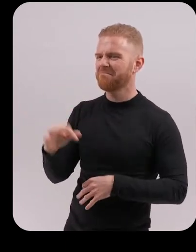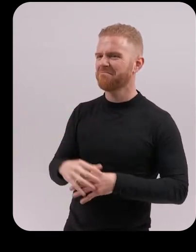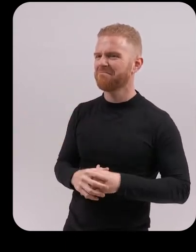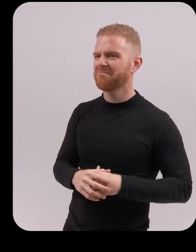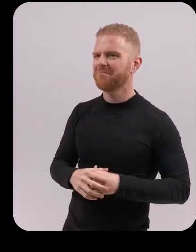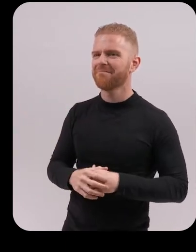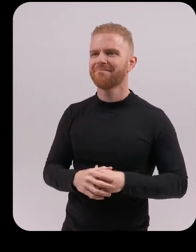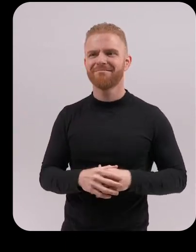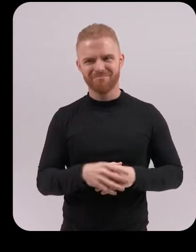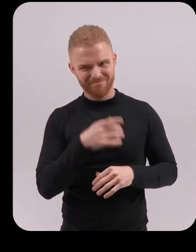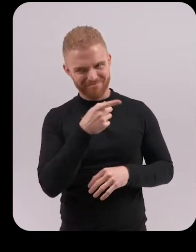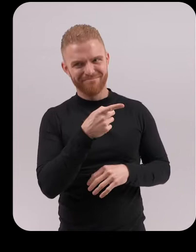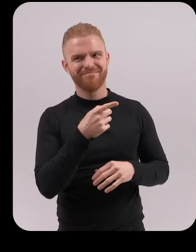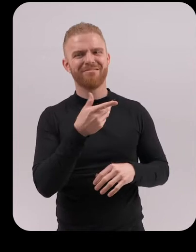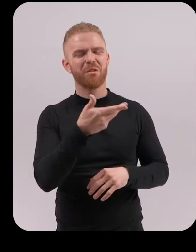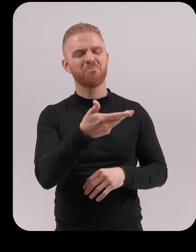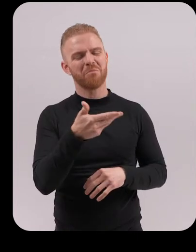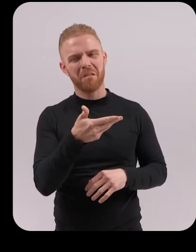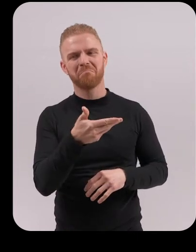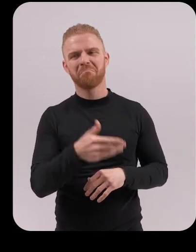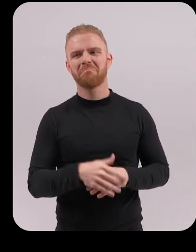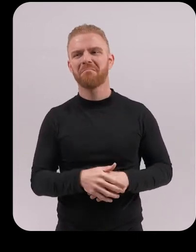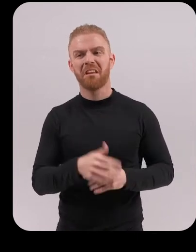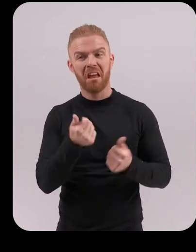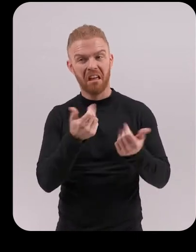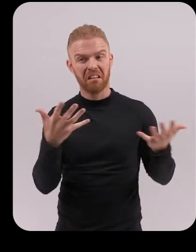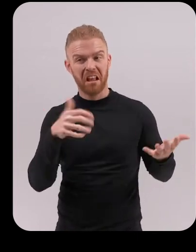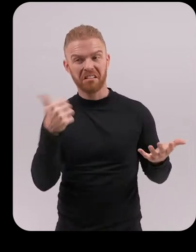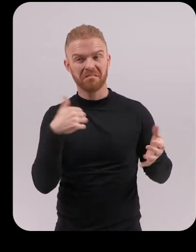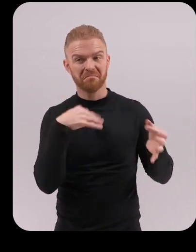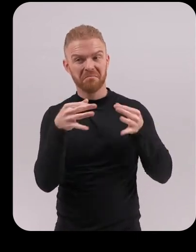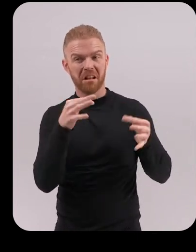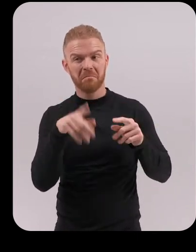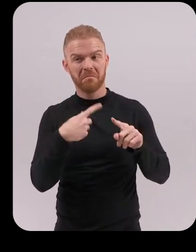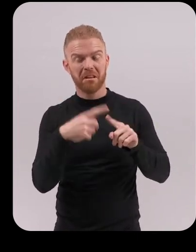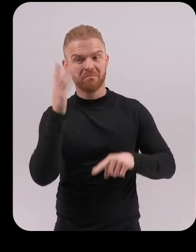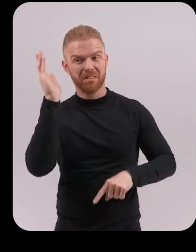You're very welcome. Is there anything else I can explain about the presentation?